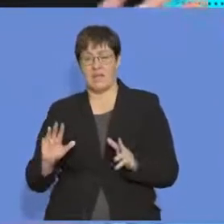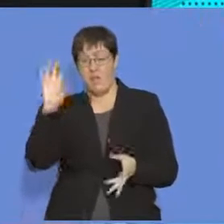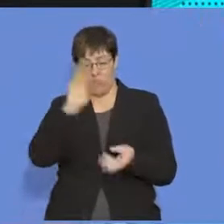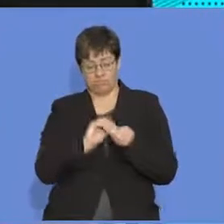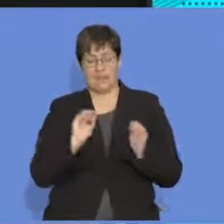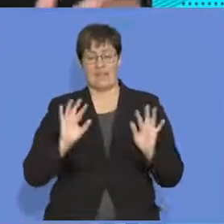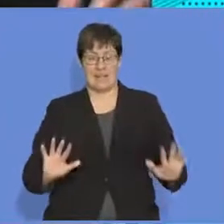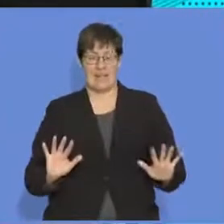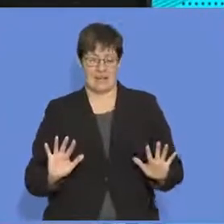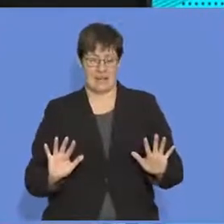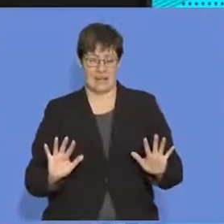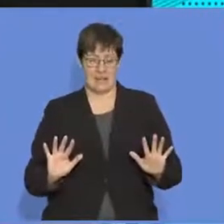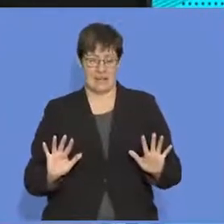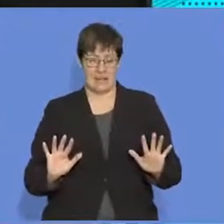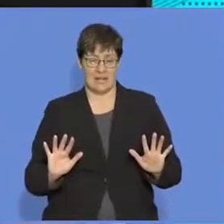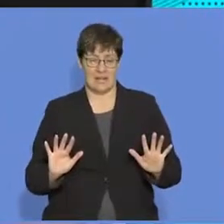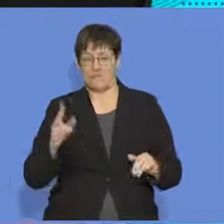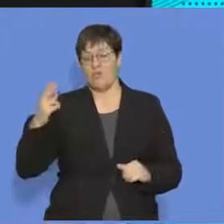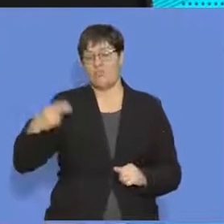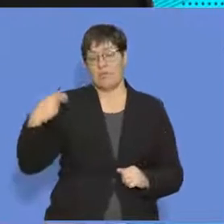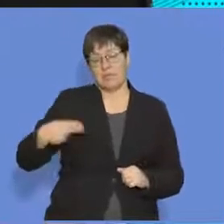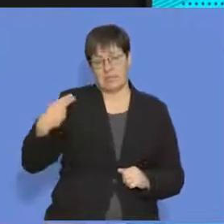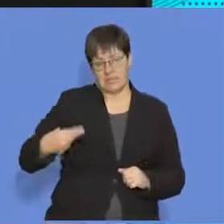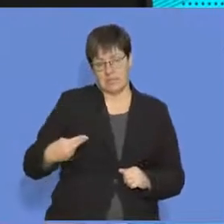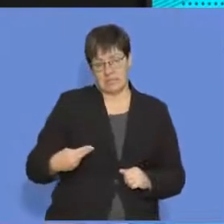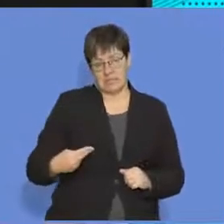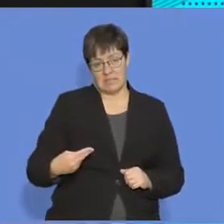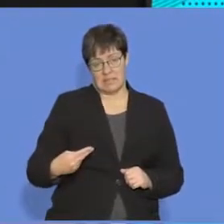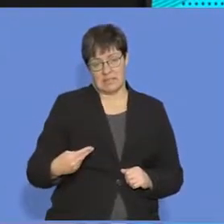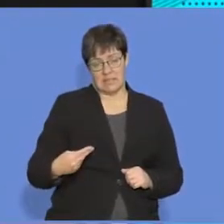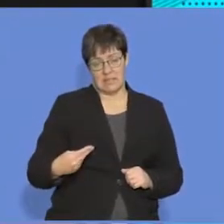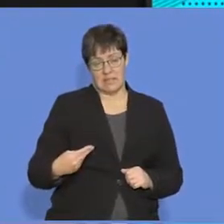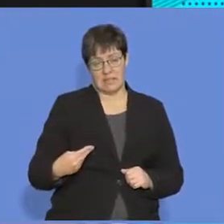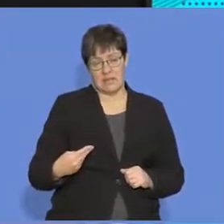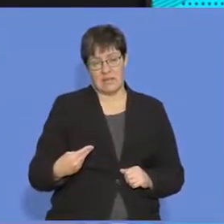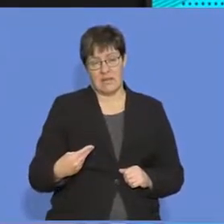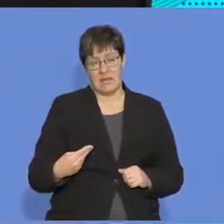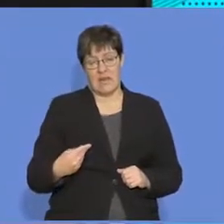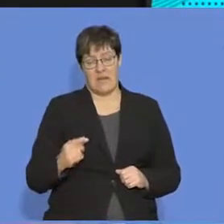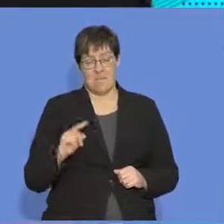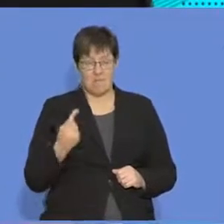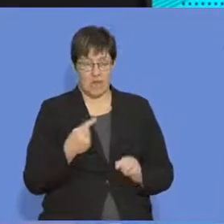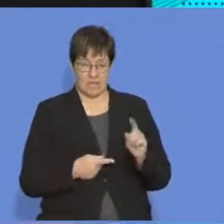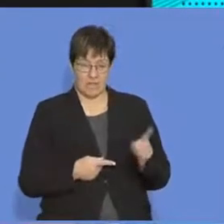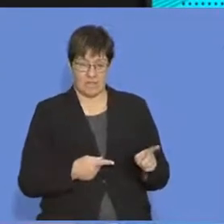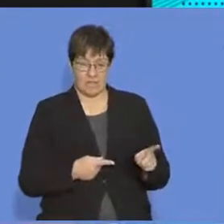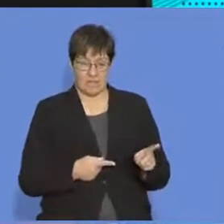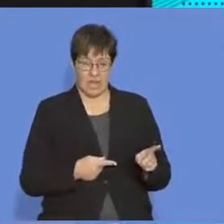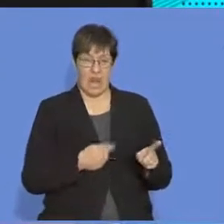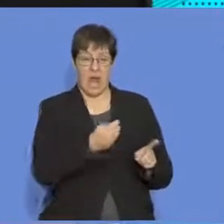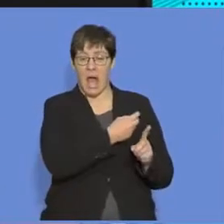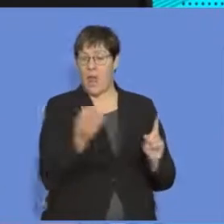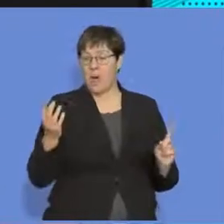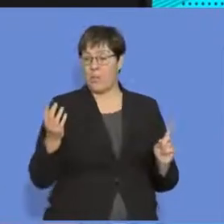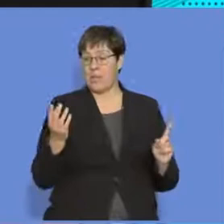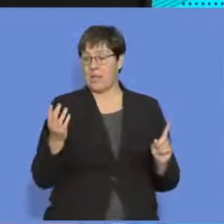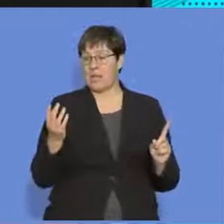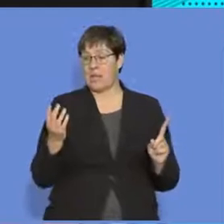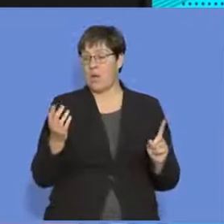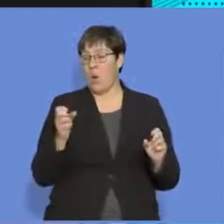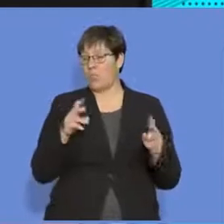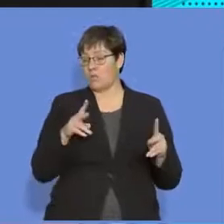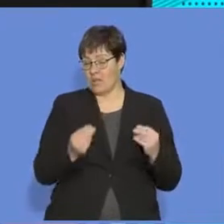So we have 10 numbers. So if I have to repeat the first digit for my password, how many